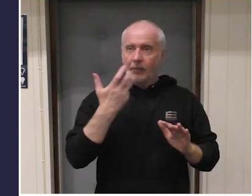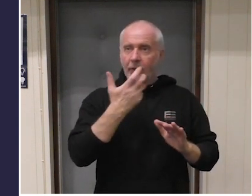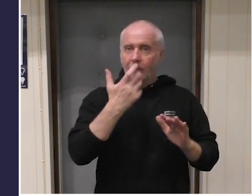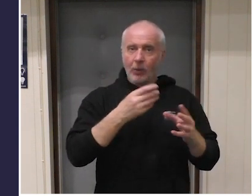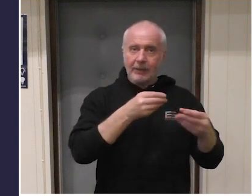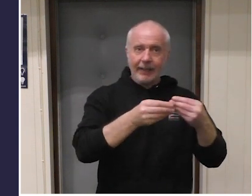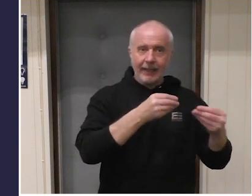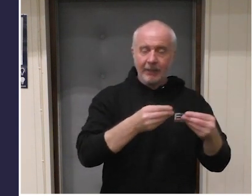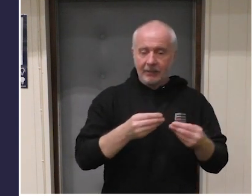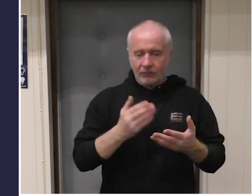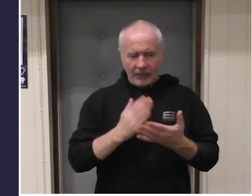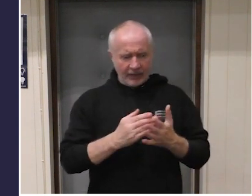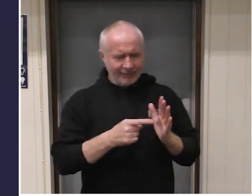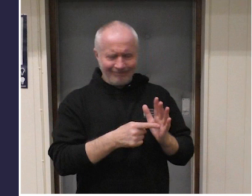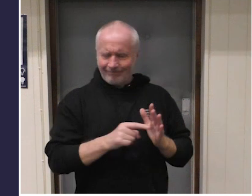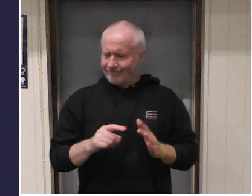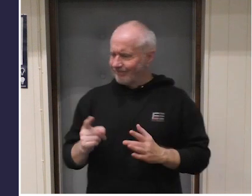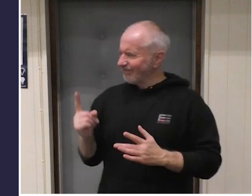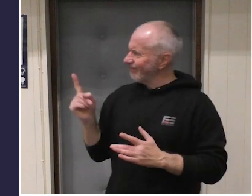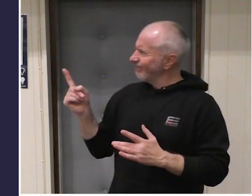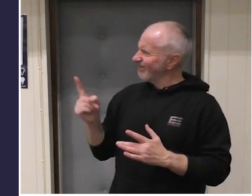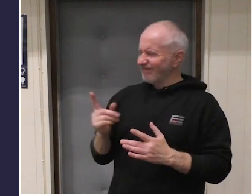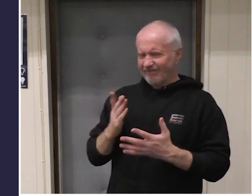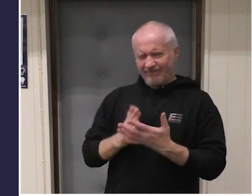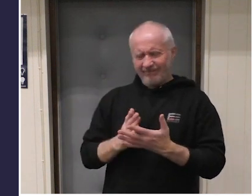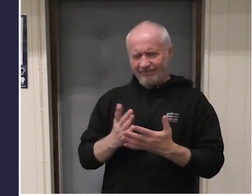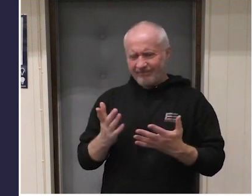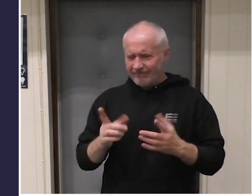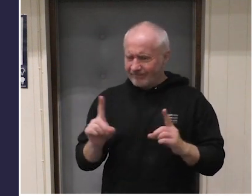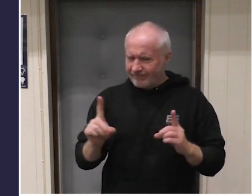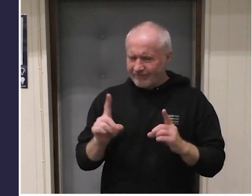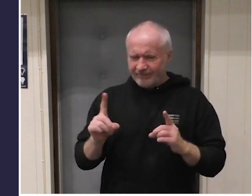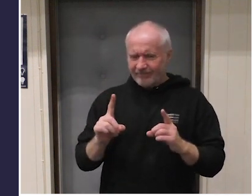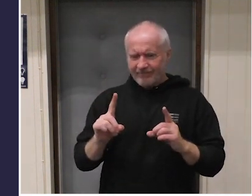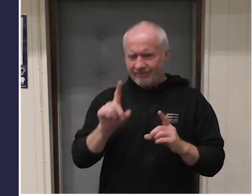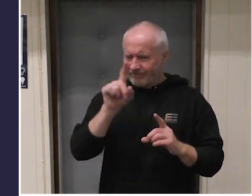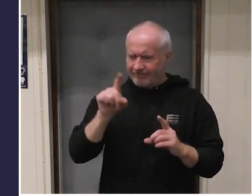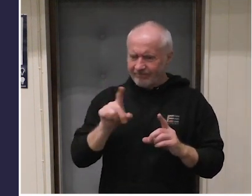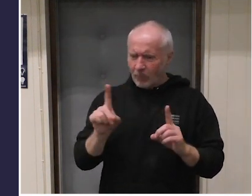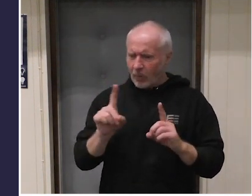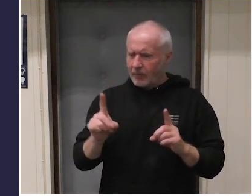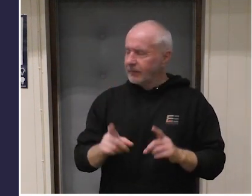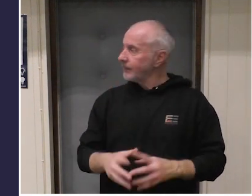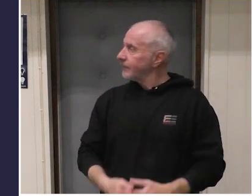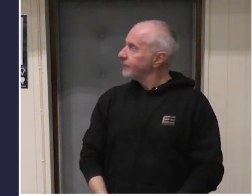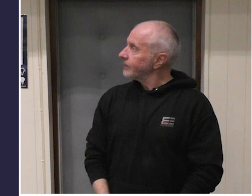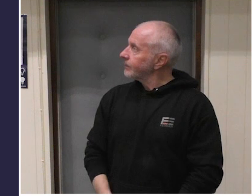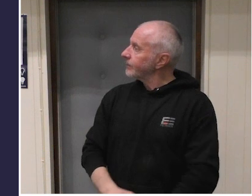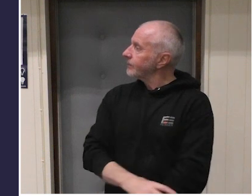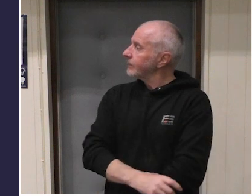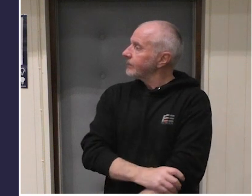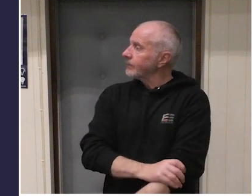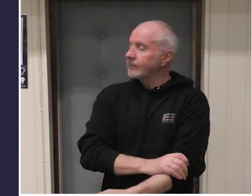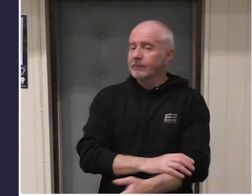right? So what's up? What's the catch? So this is the thing that